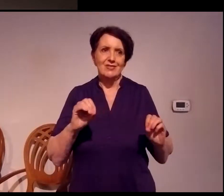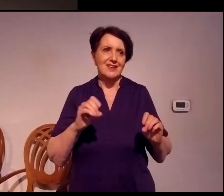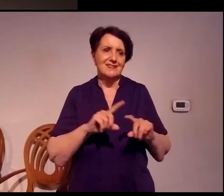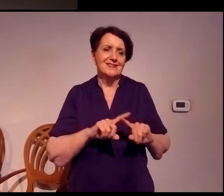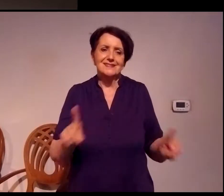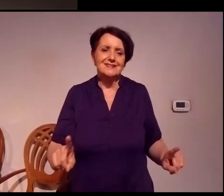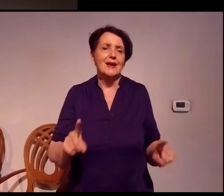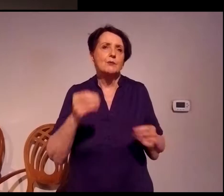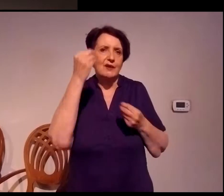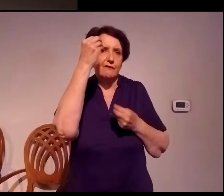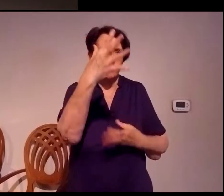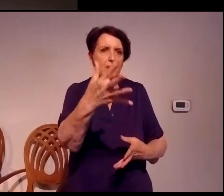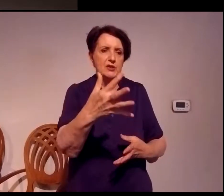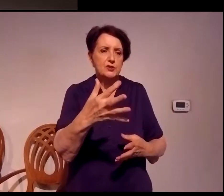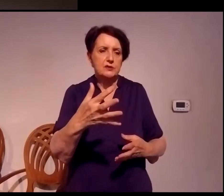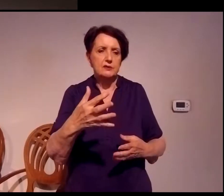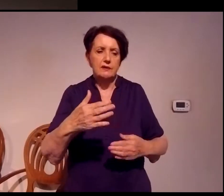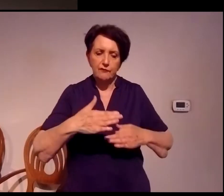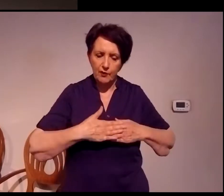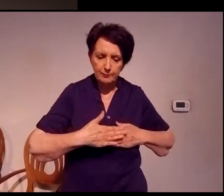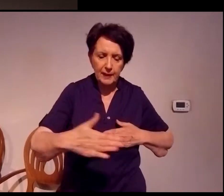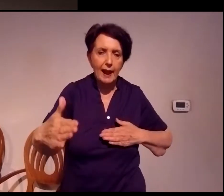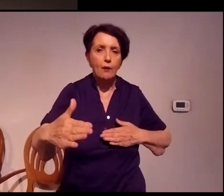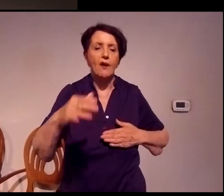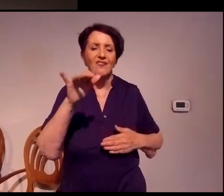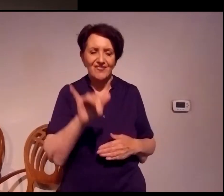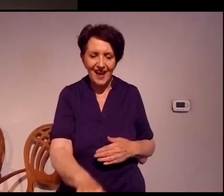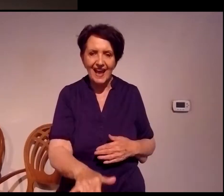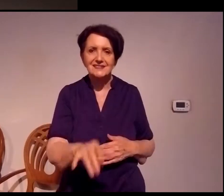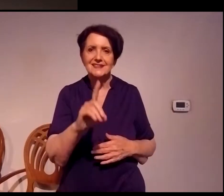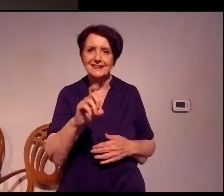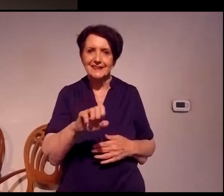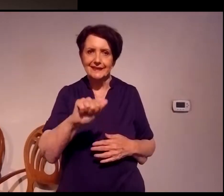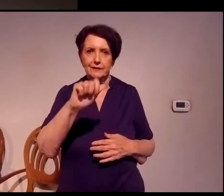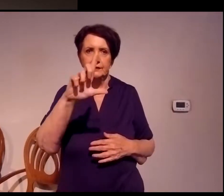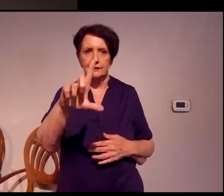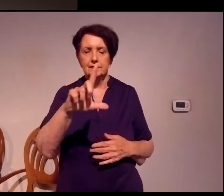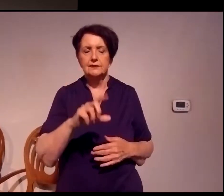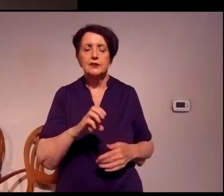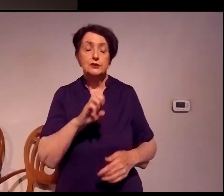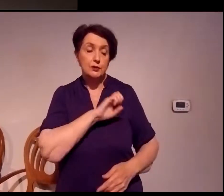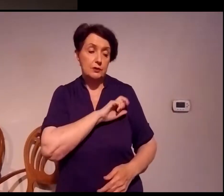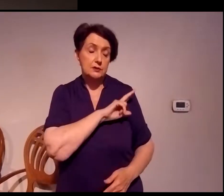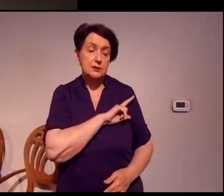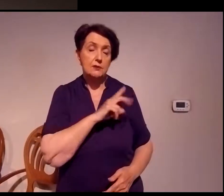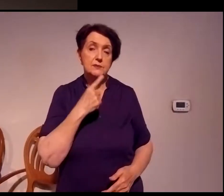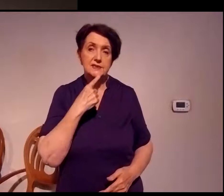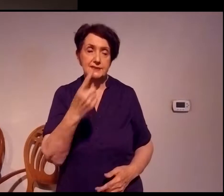What you do going forward is the deal. So let me tell you what Ernest Holmes says.